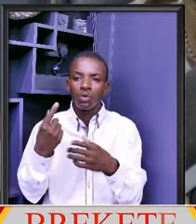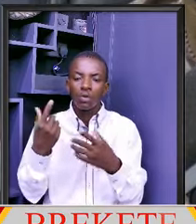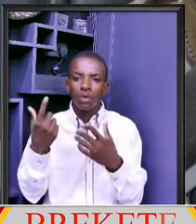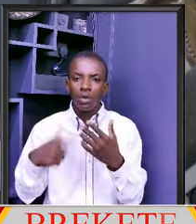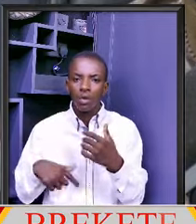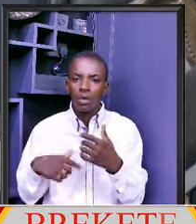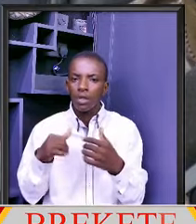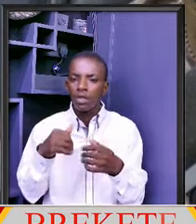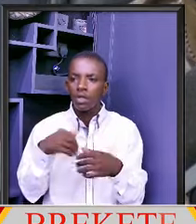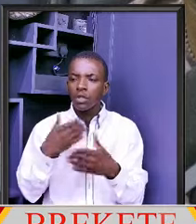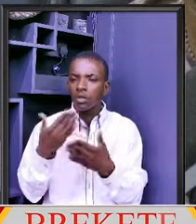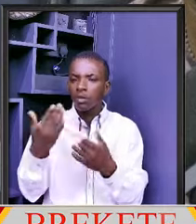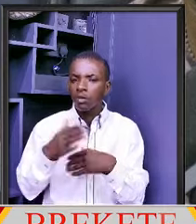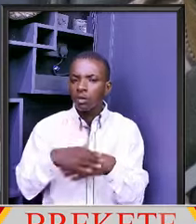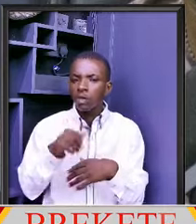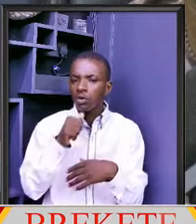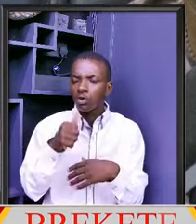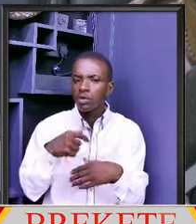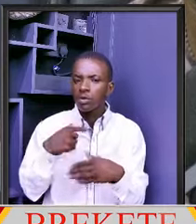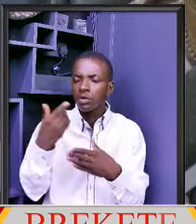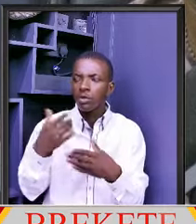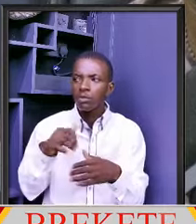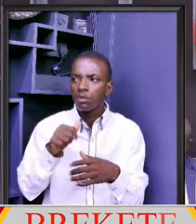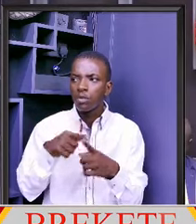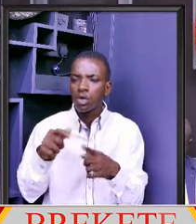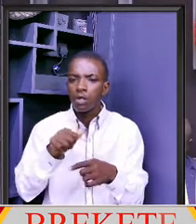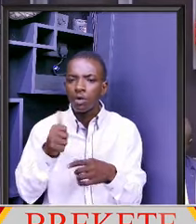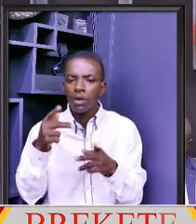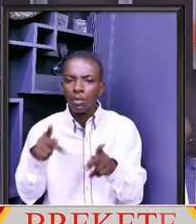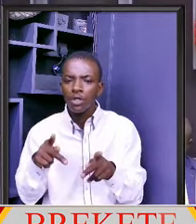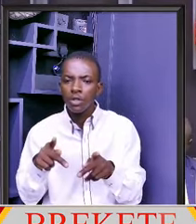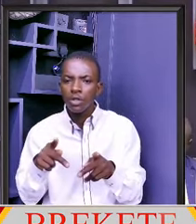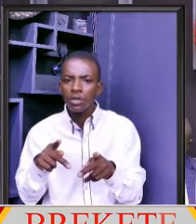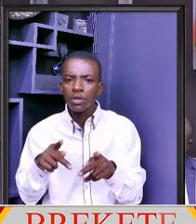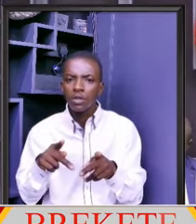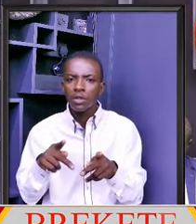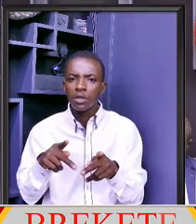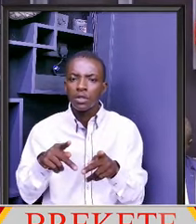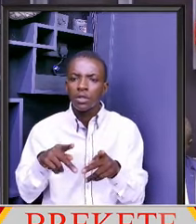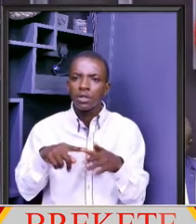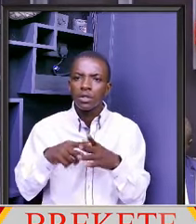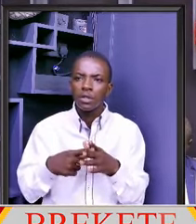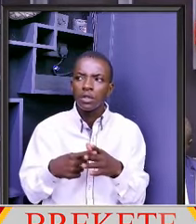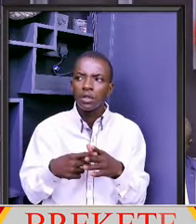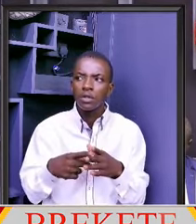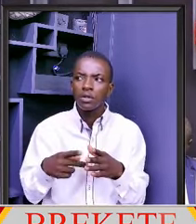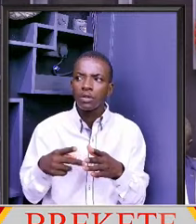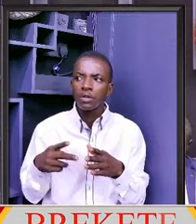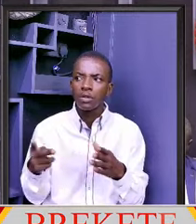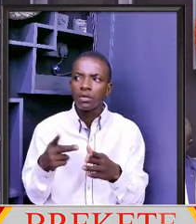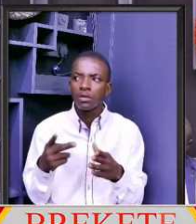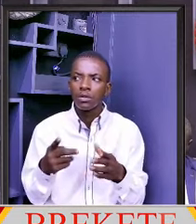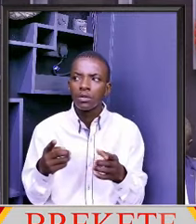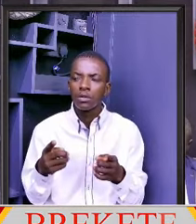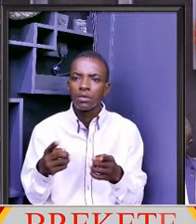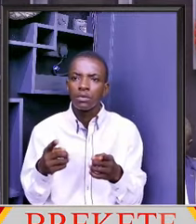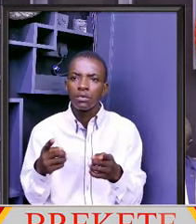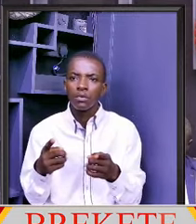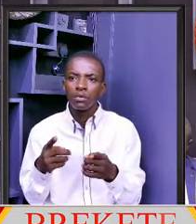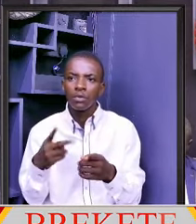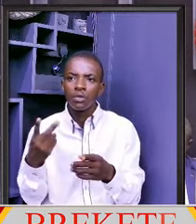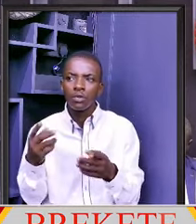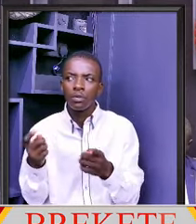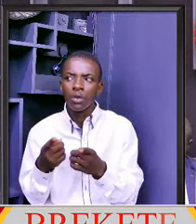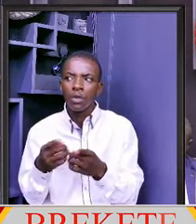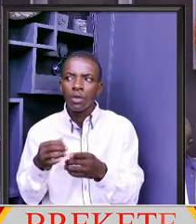any. But another person went back and he began to sell one pair to two people and he made more money.